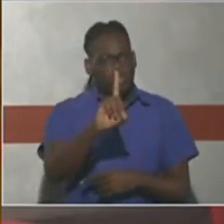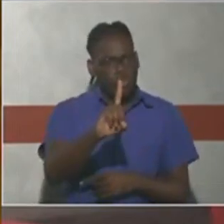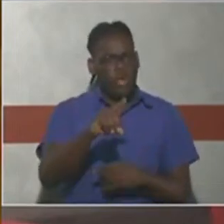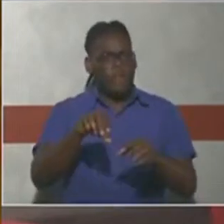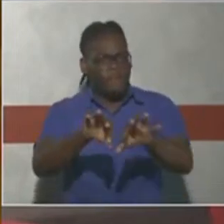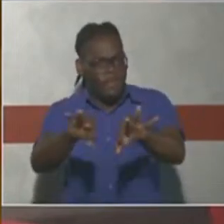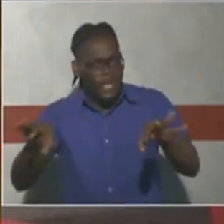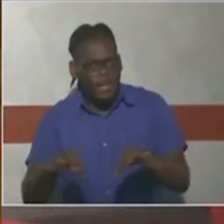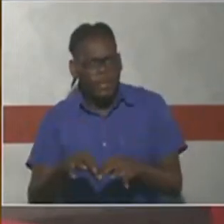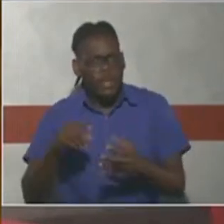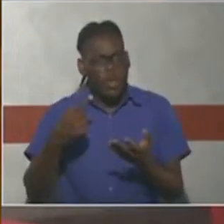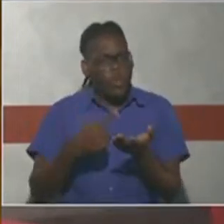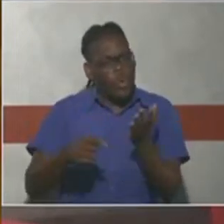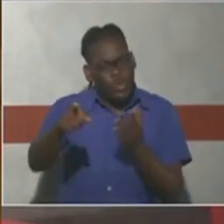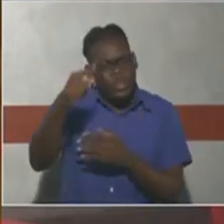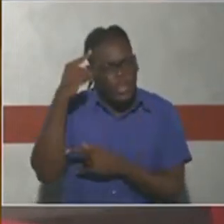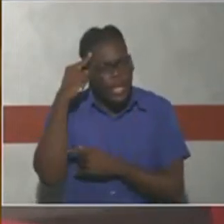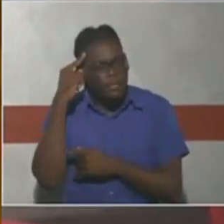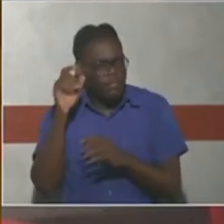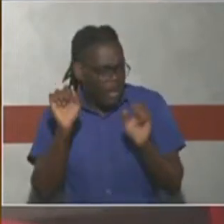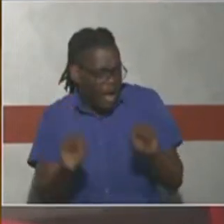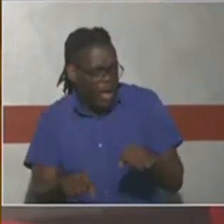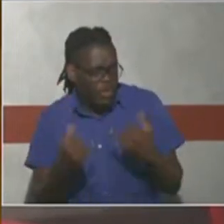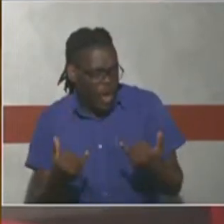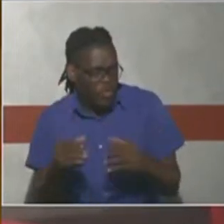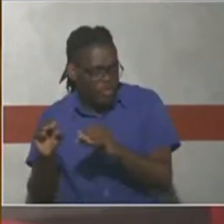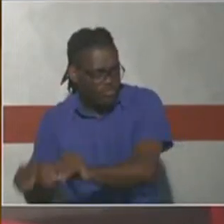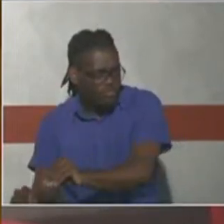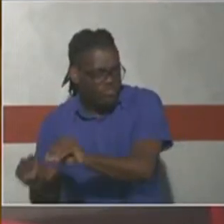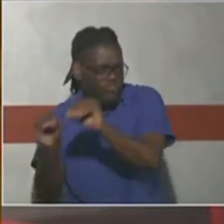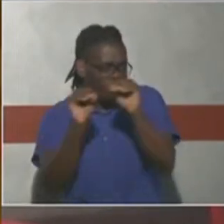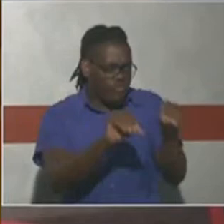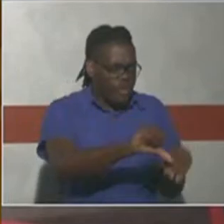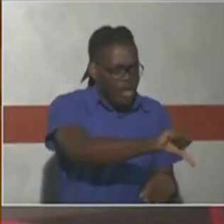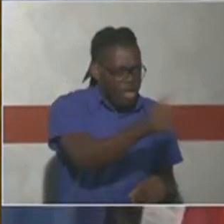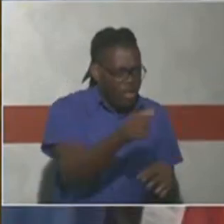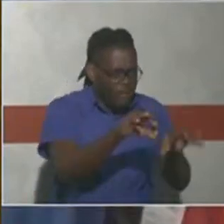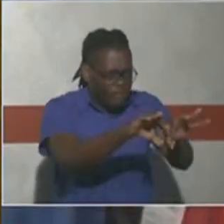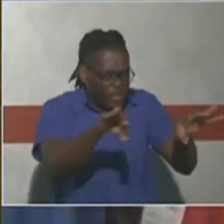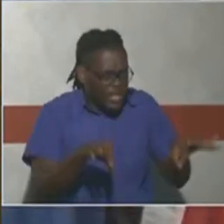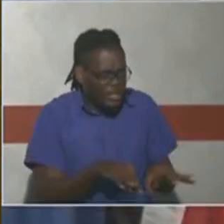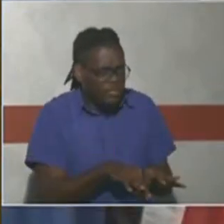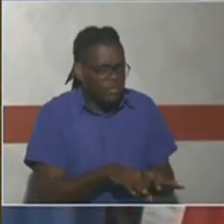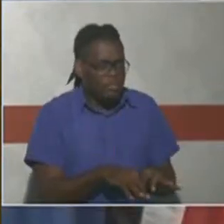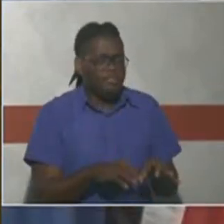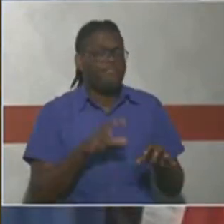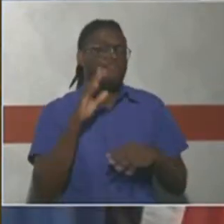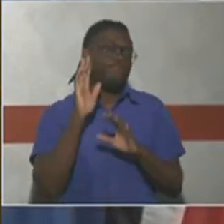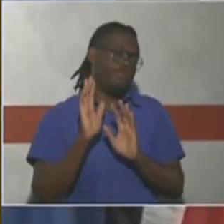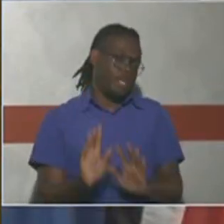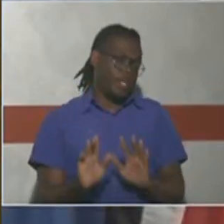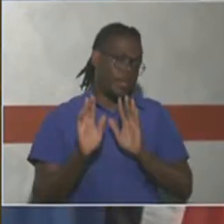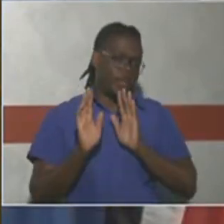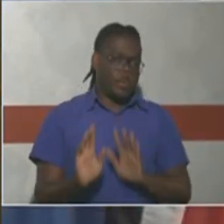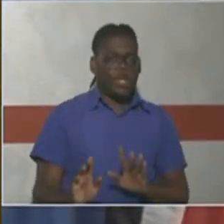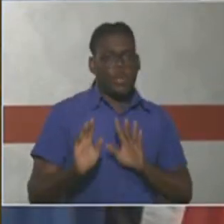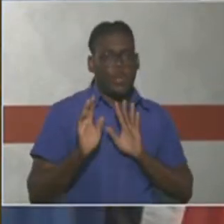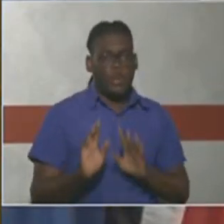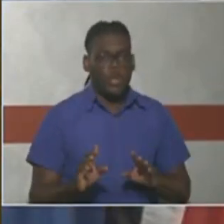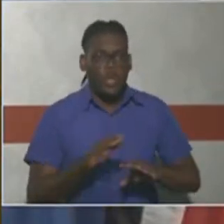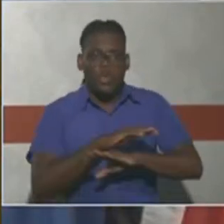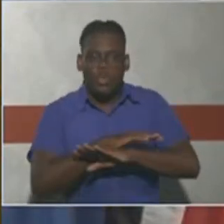as Lauren Manatee with that 10 TCF? Well, we don't want to get ahead of ourselves. Right now, we